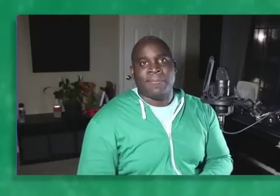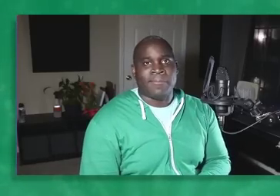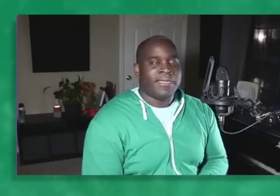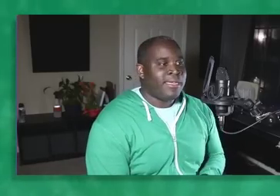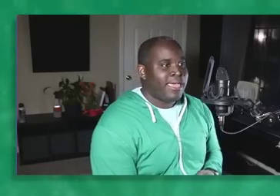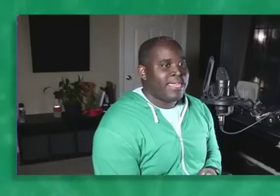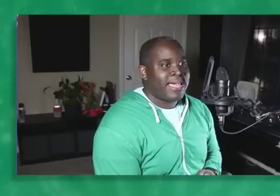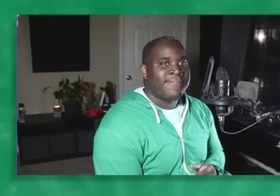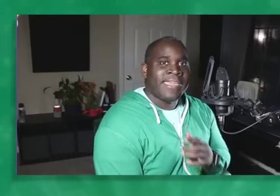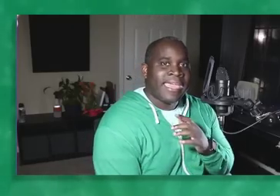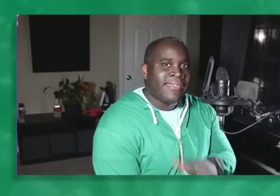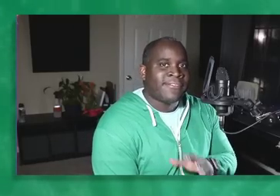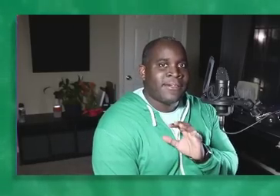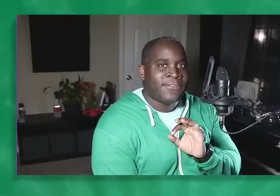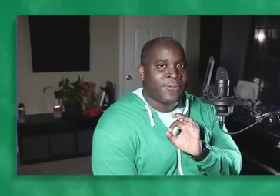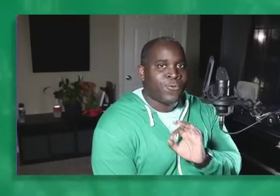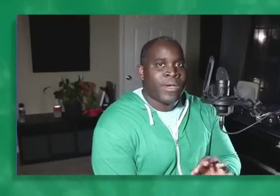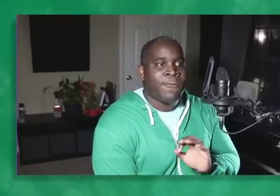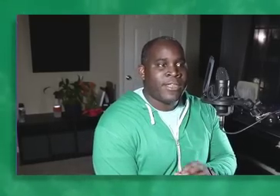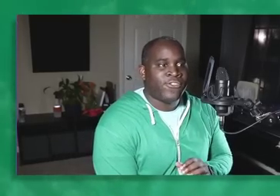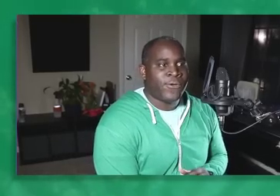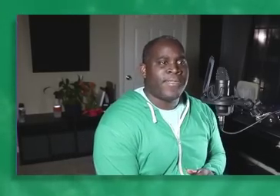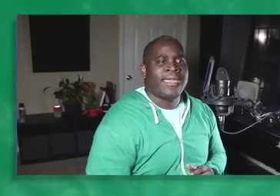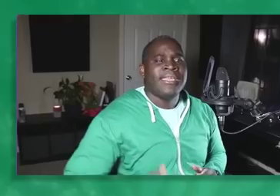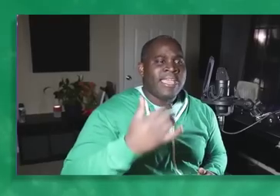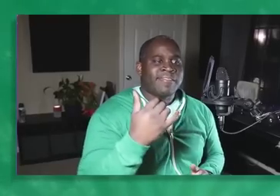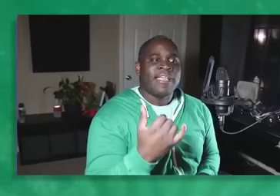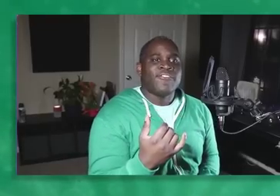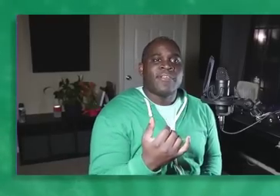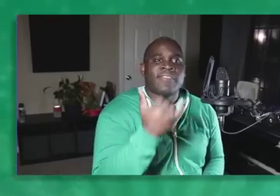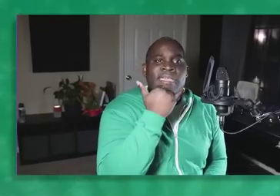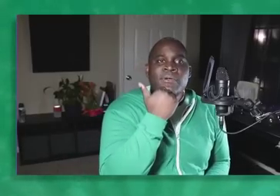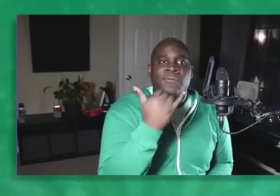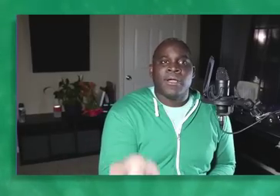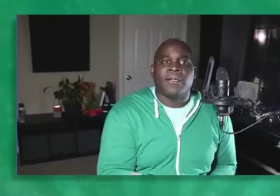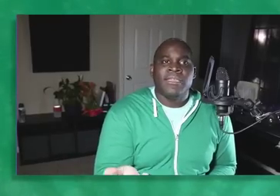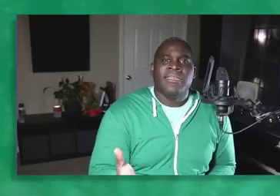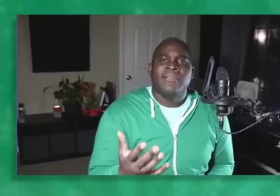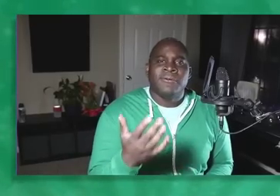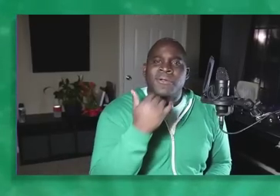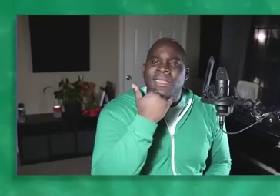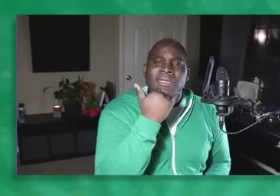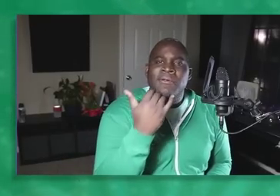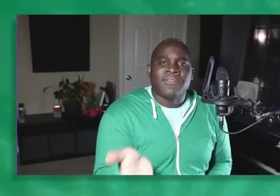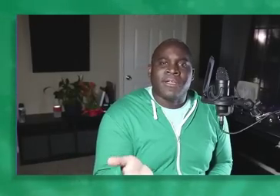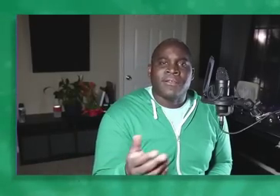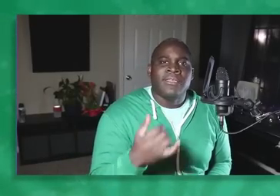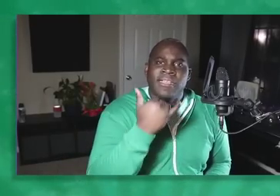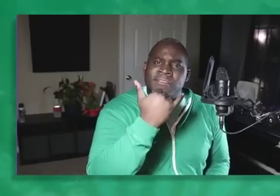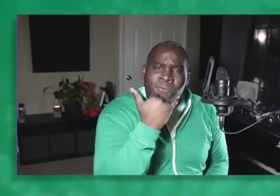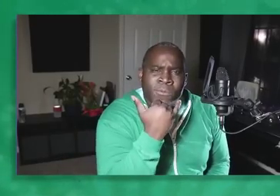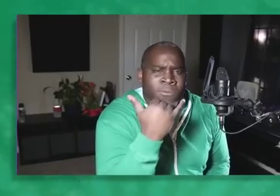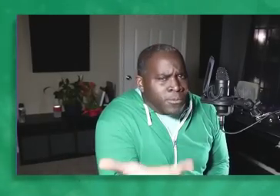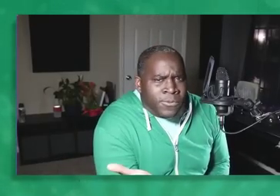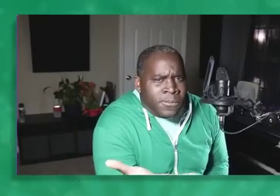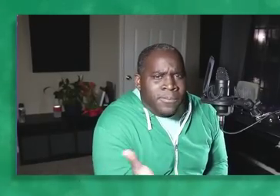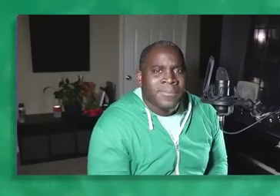carry them. And I think ASL is a great way to show that. It's not just, hey, what's wrong? Or like, hey, what's wrong?